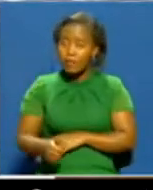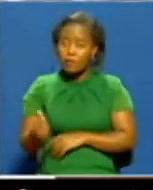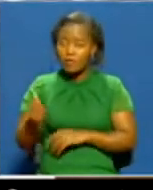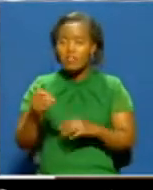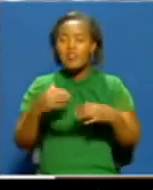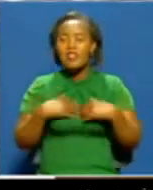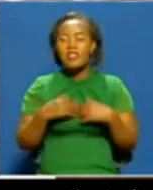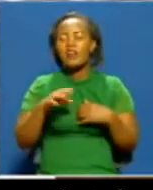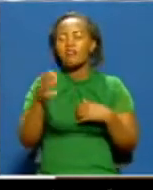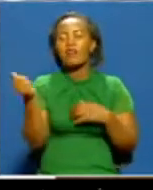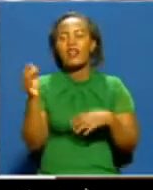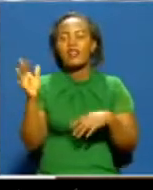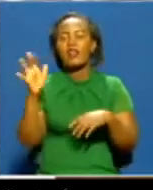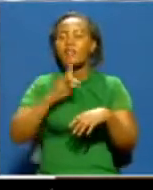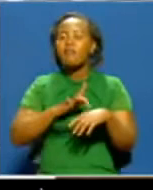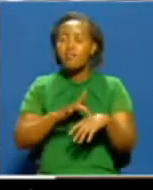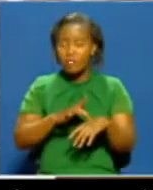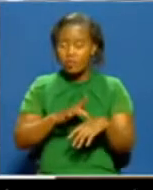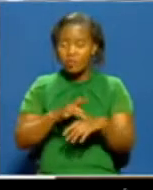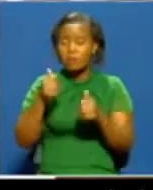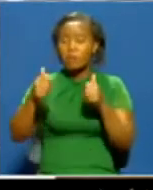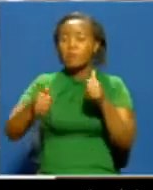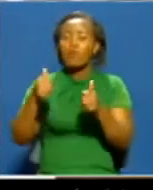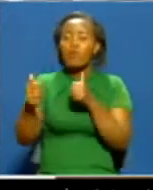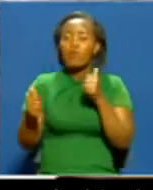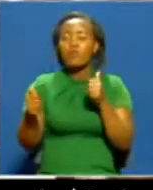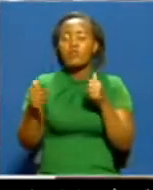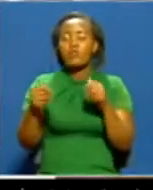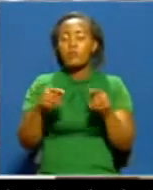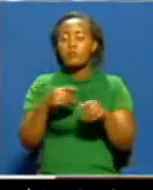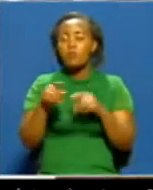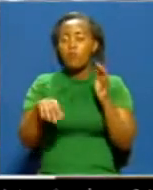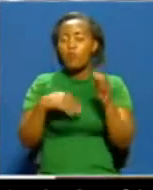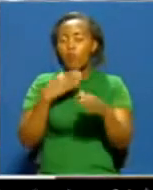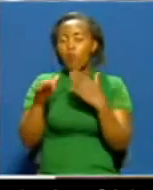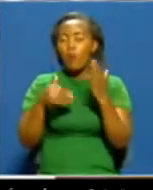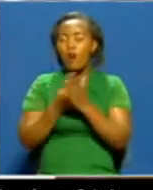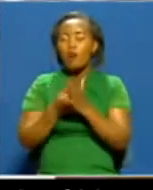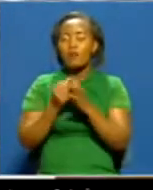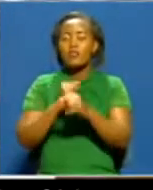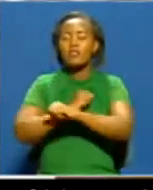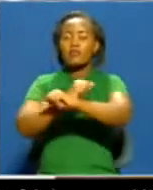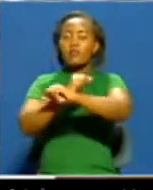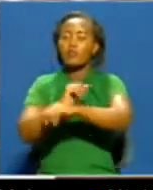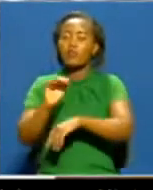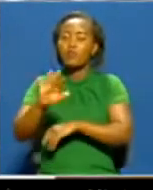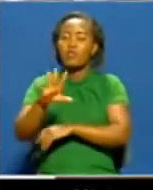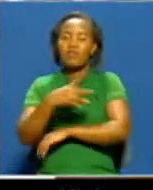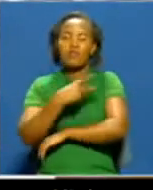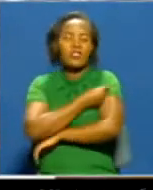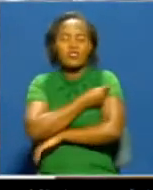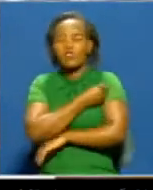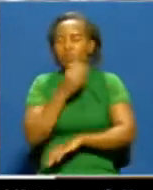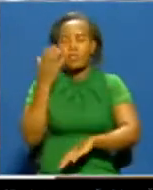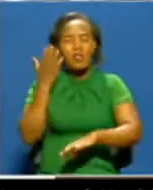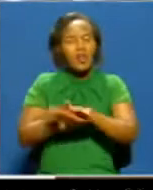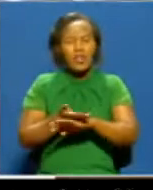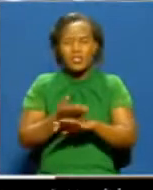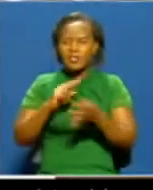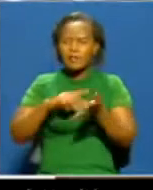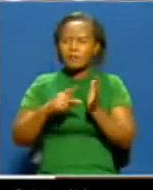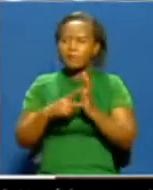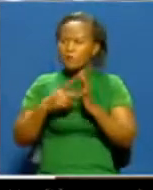variants that are not even going to be responsive to the vaccines that you have done. So this whole thing means